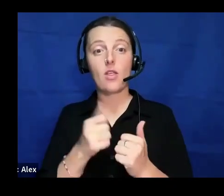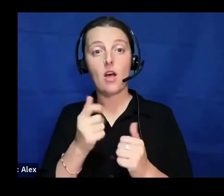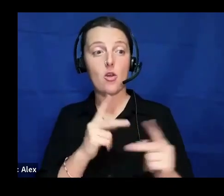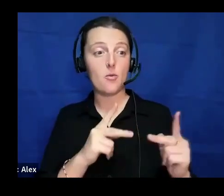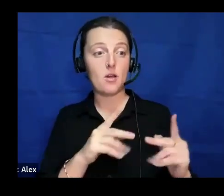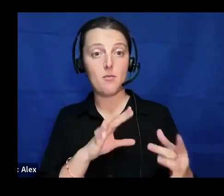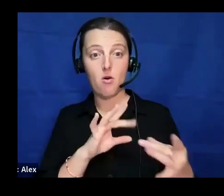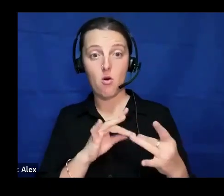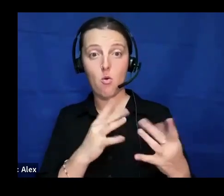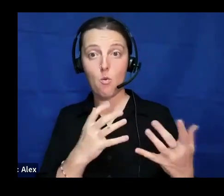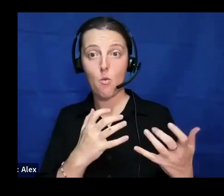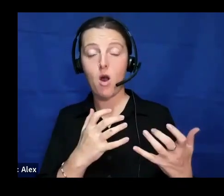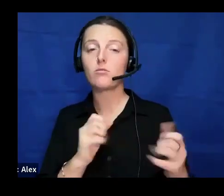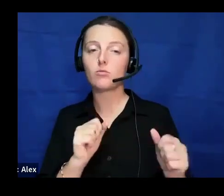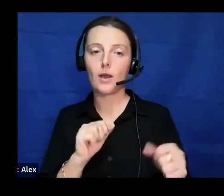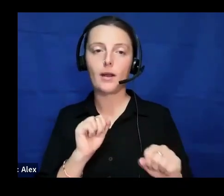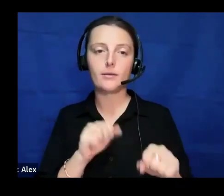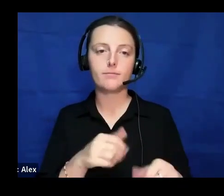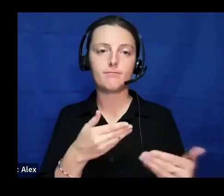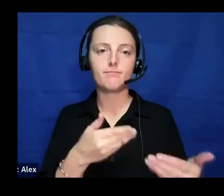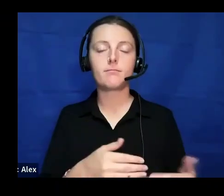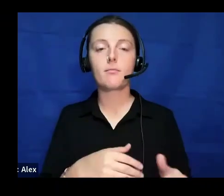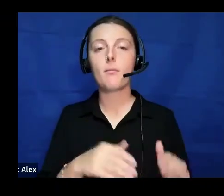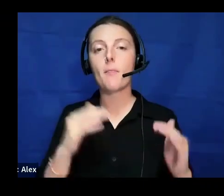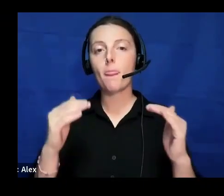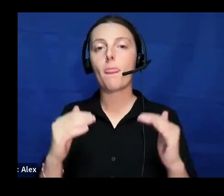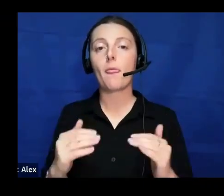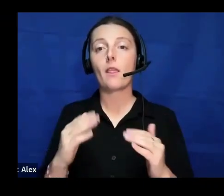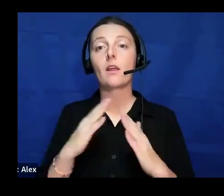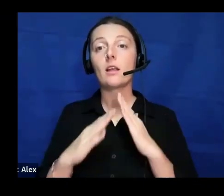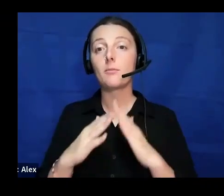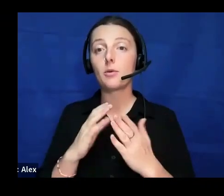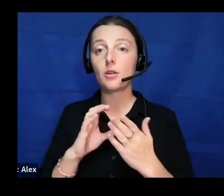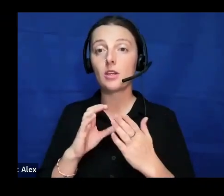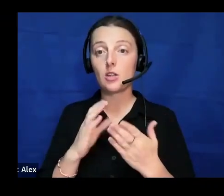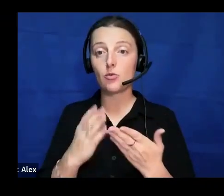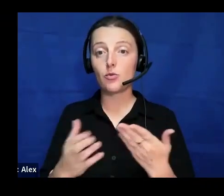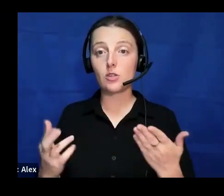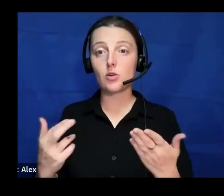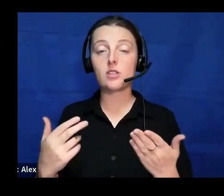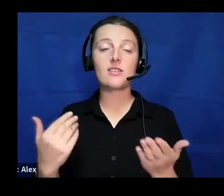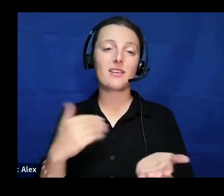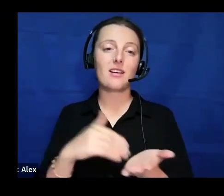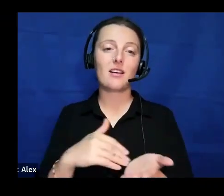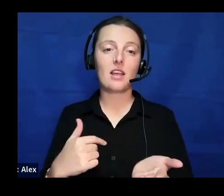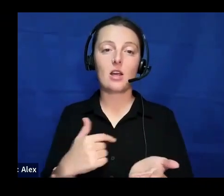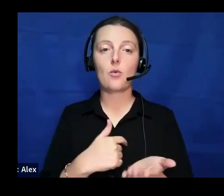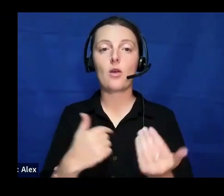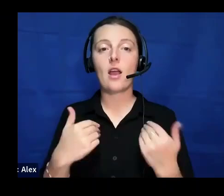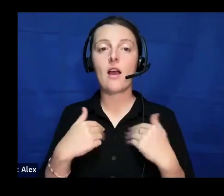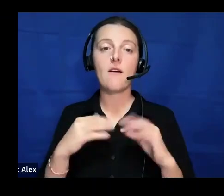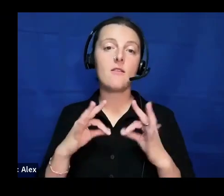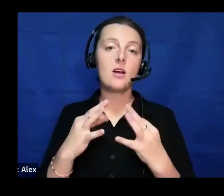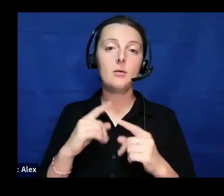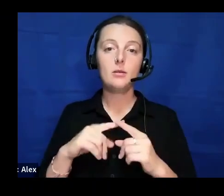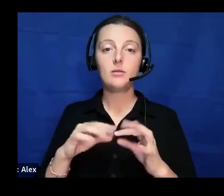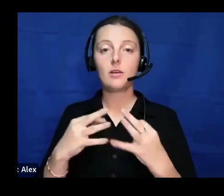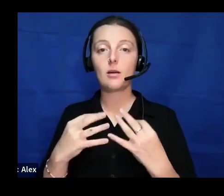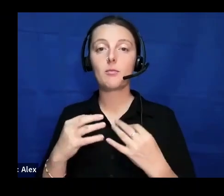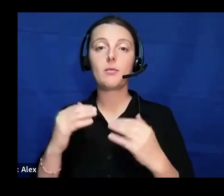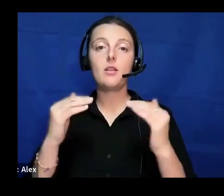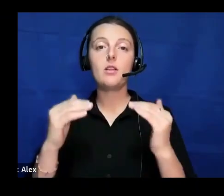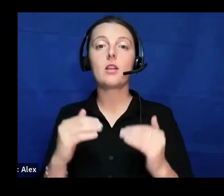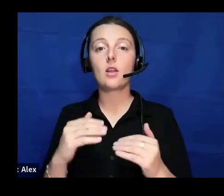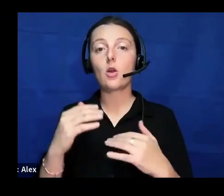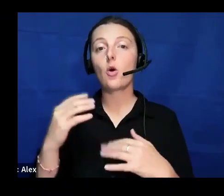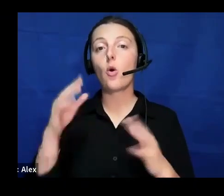Some community resources. Again, at NAMI, we have family to family or hope for recovery classes, as well as mental health first aid.